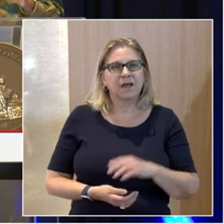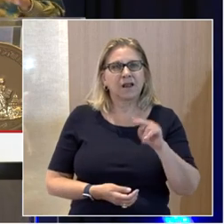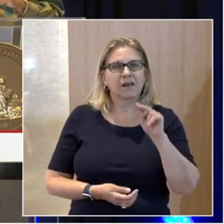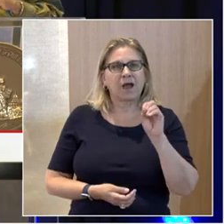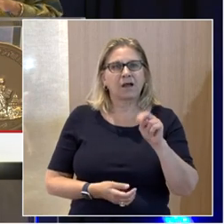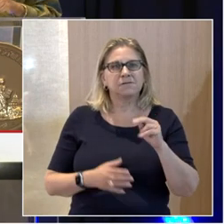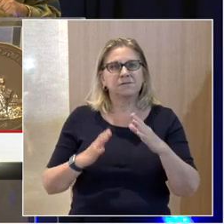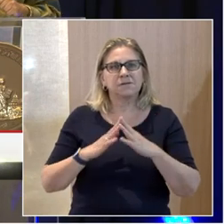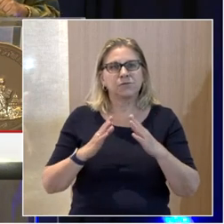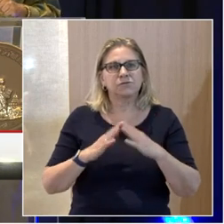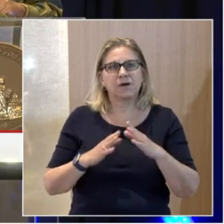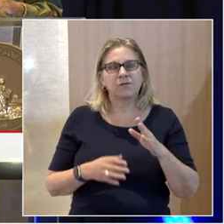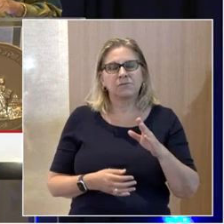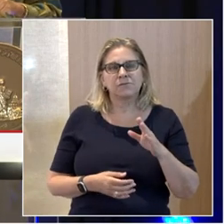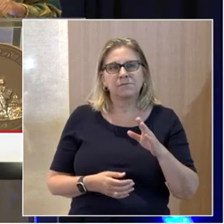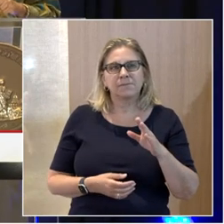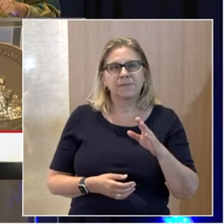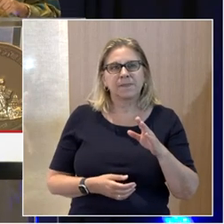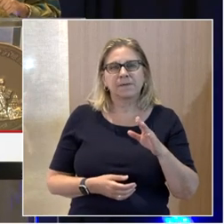None. Okay. Someone else.